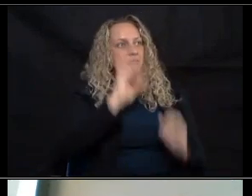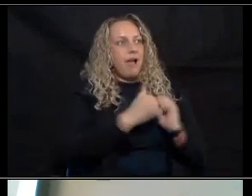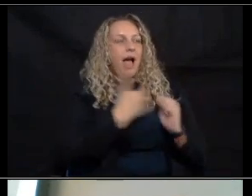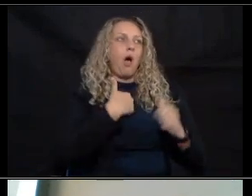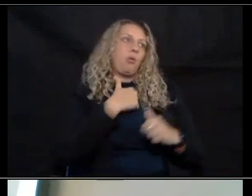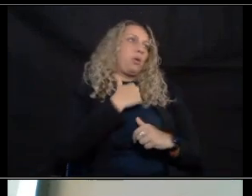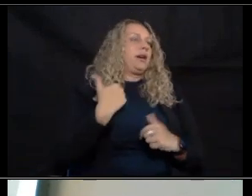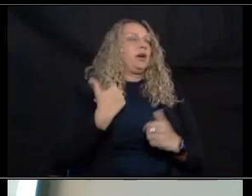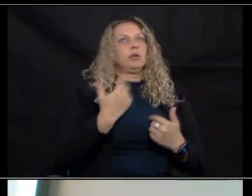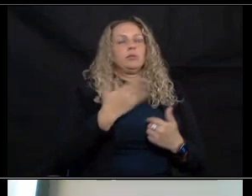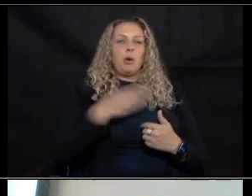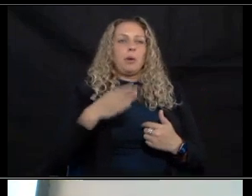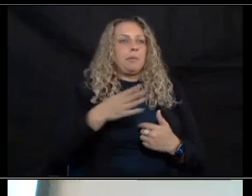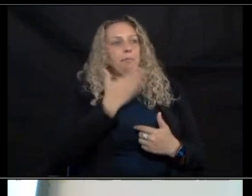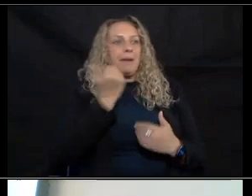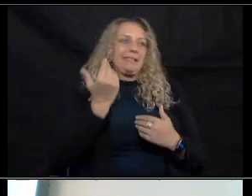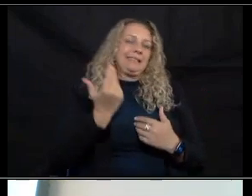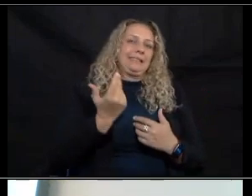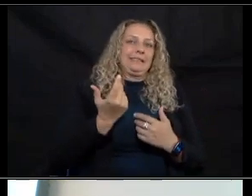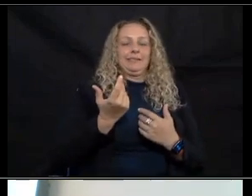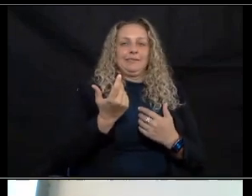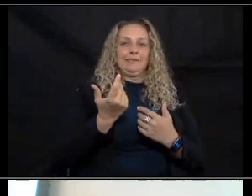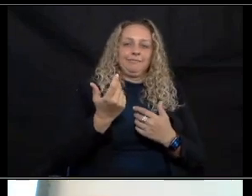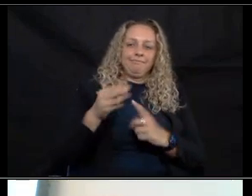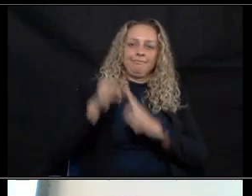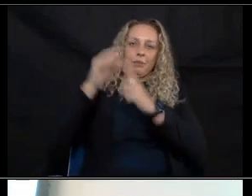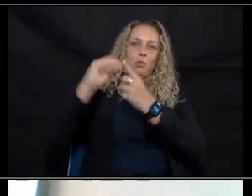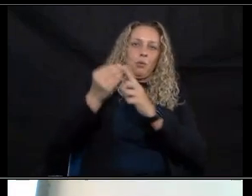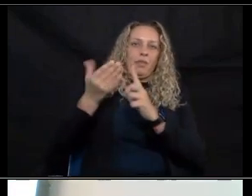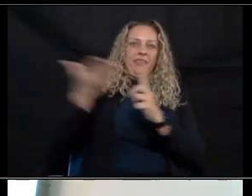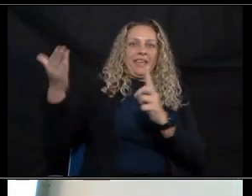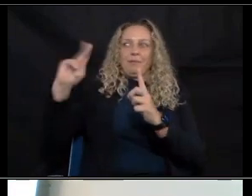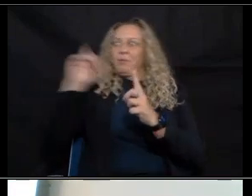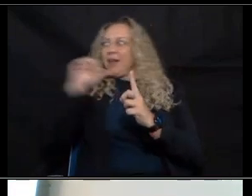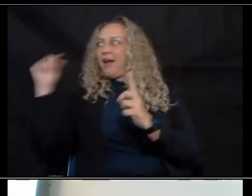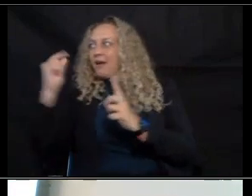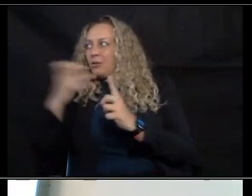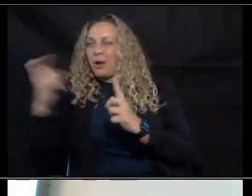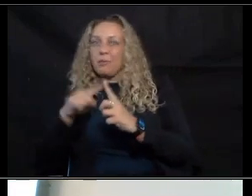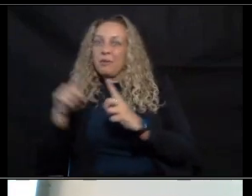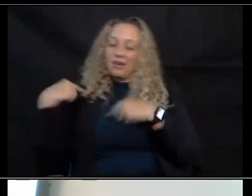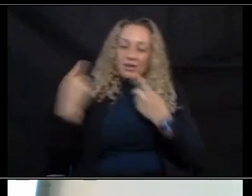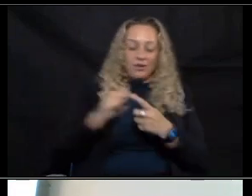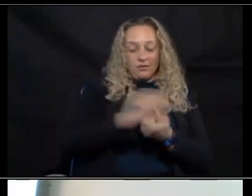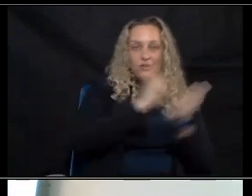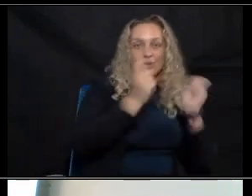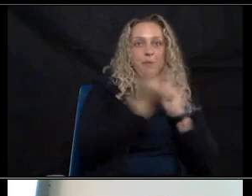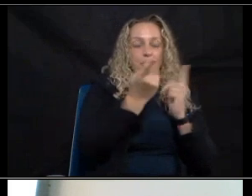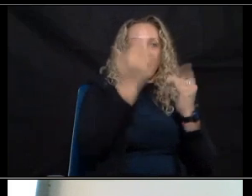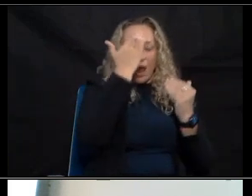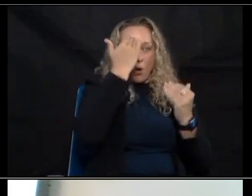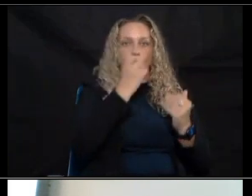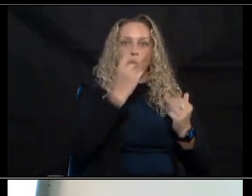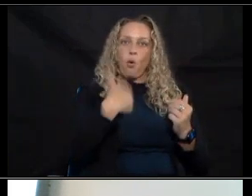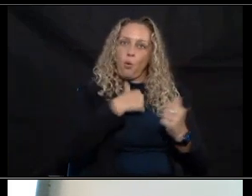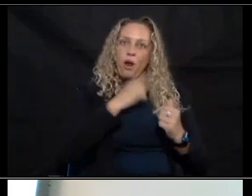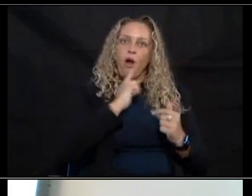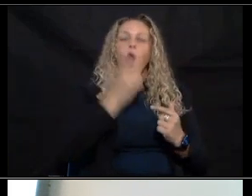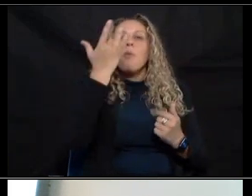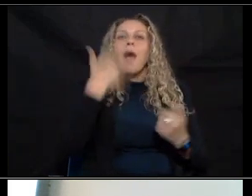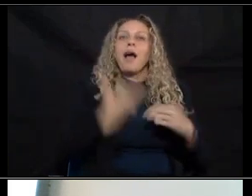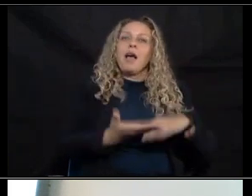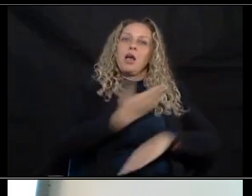secret. And I think it's safe to say that over the past year, that has changed dramatically, both because of the increased relationship that